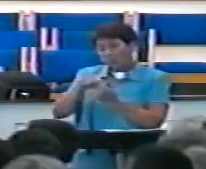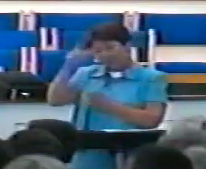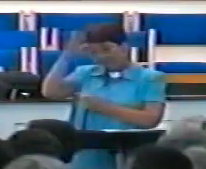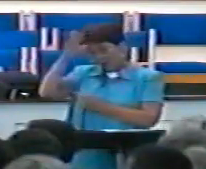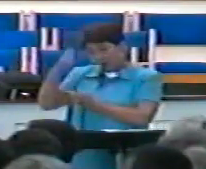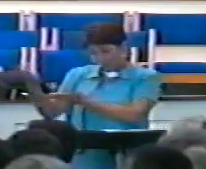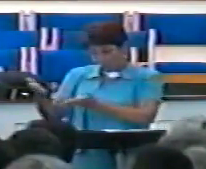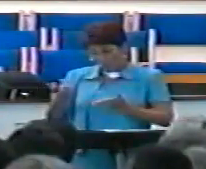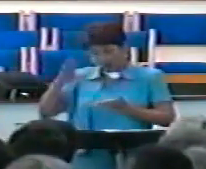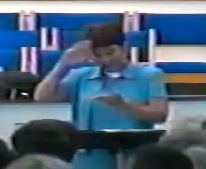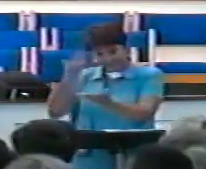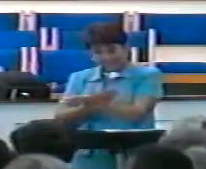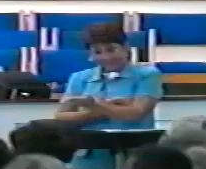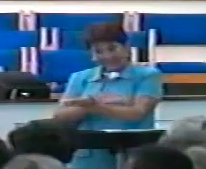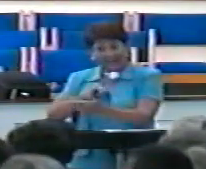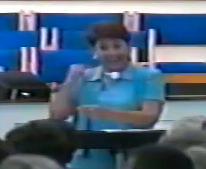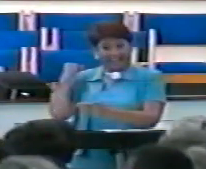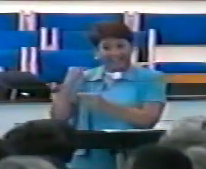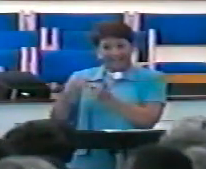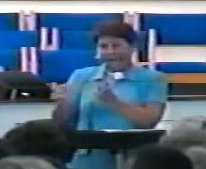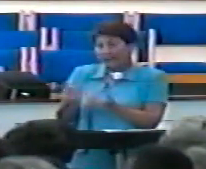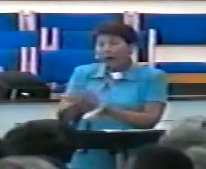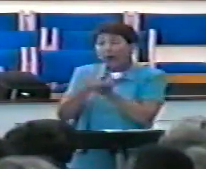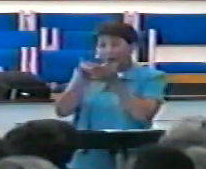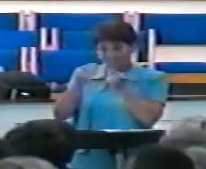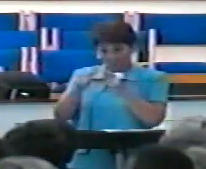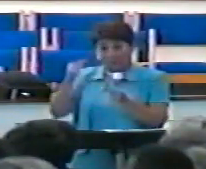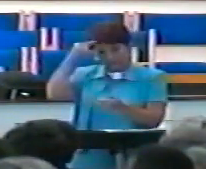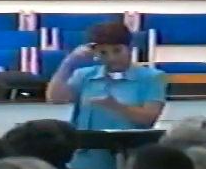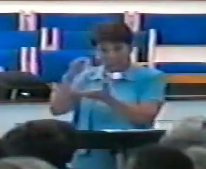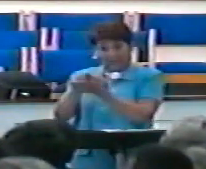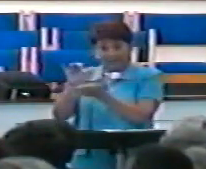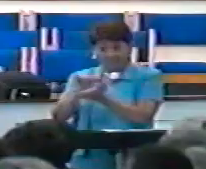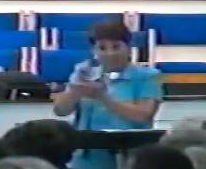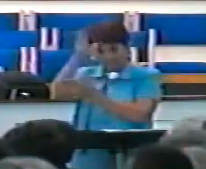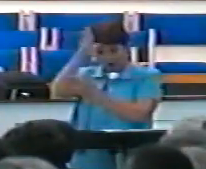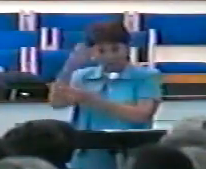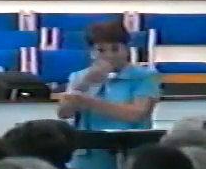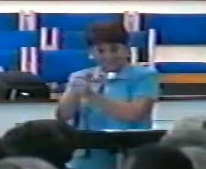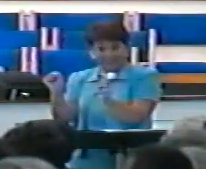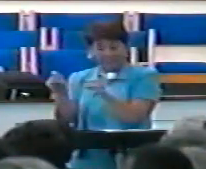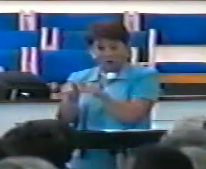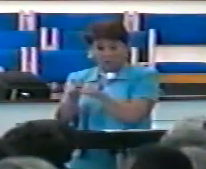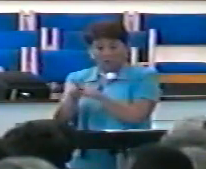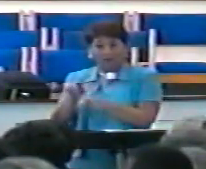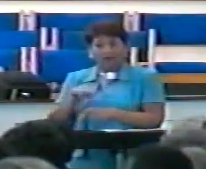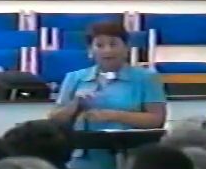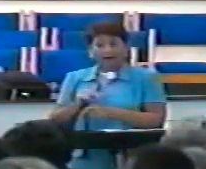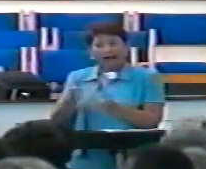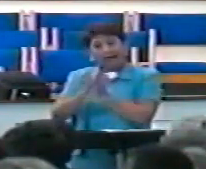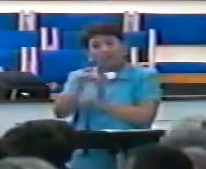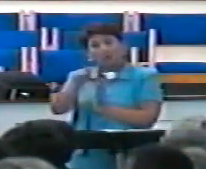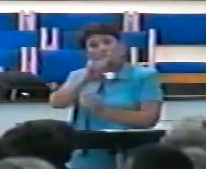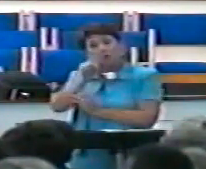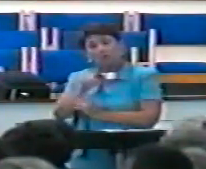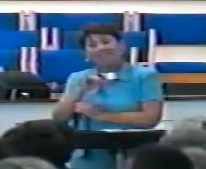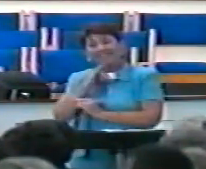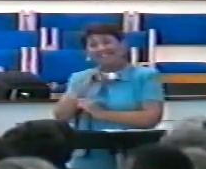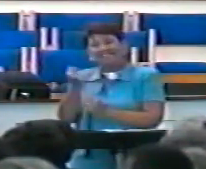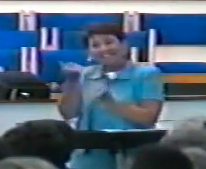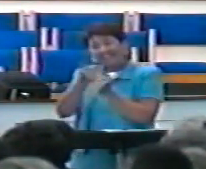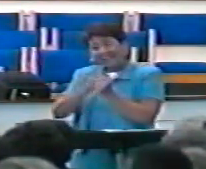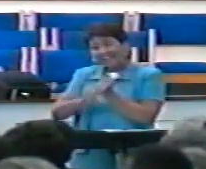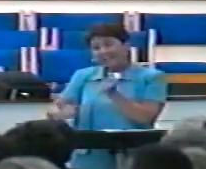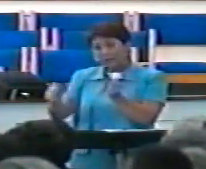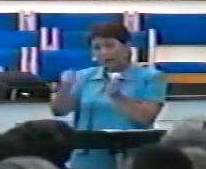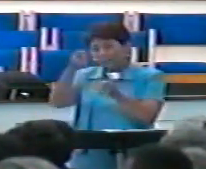morning, is any price too great to pay to have a Christian home and to have your